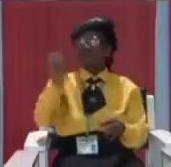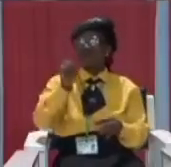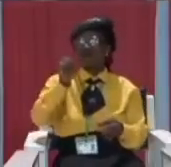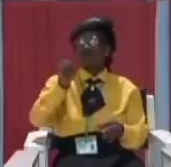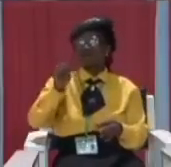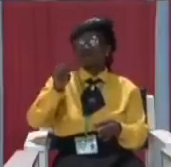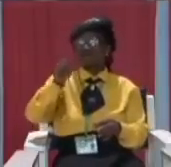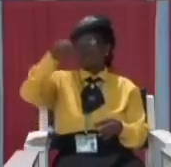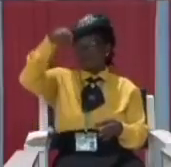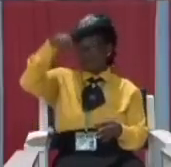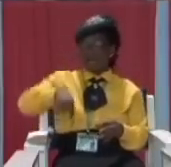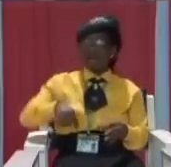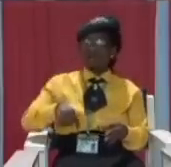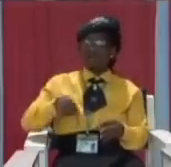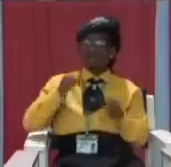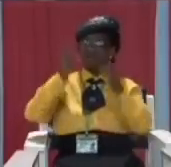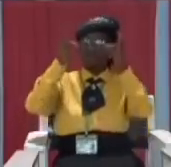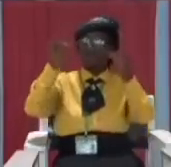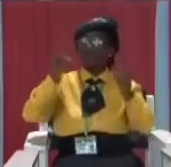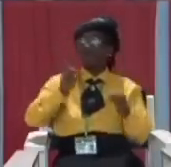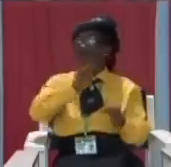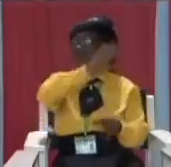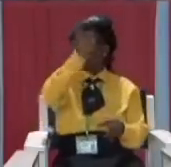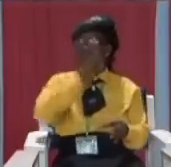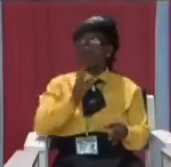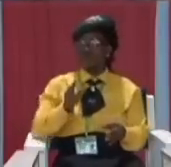So you're going to pray your prayer number 5.